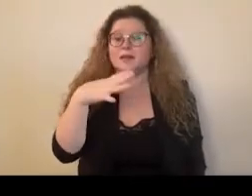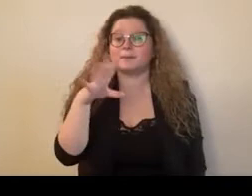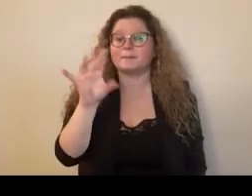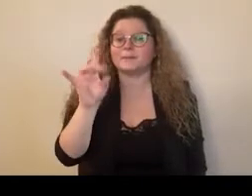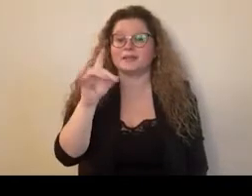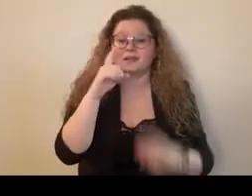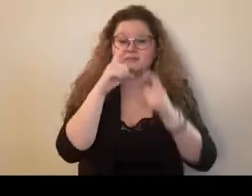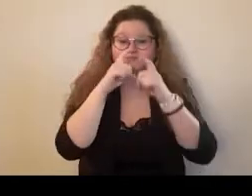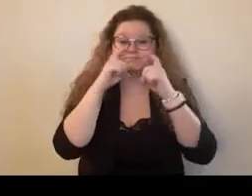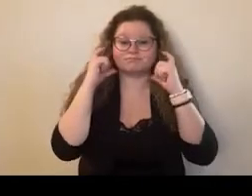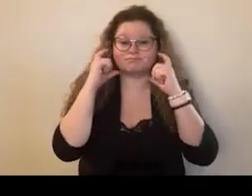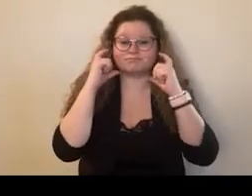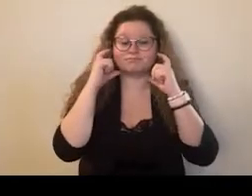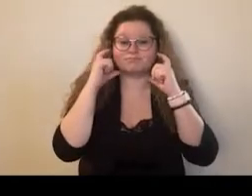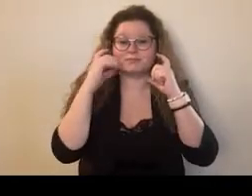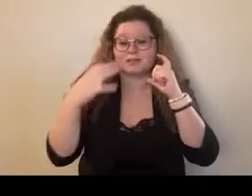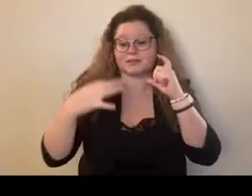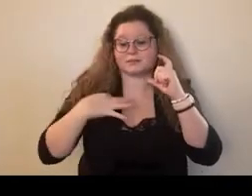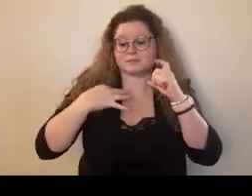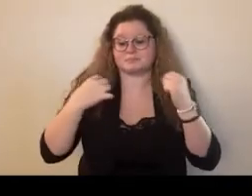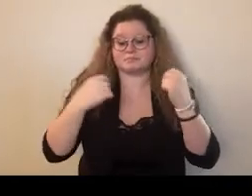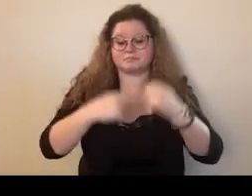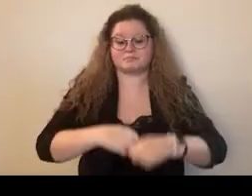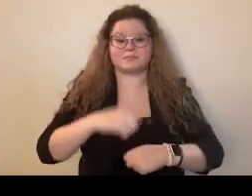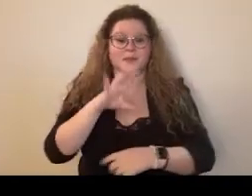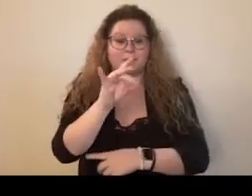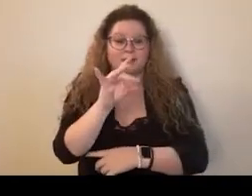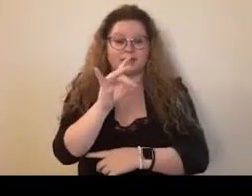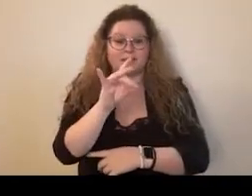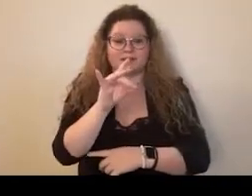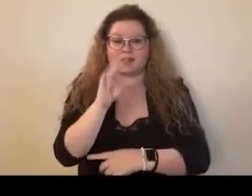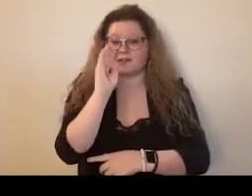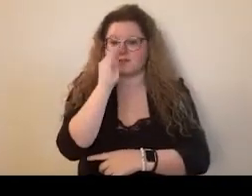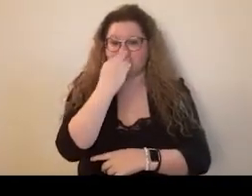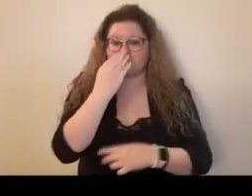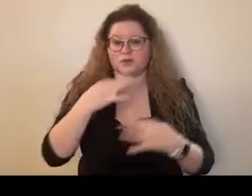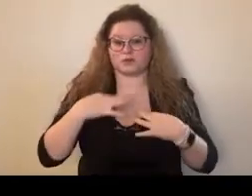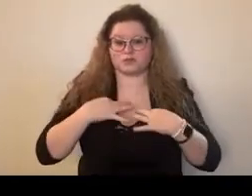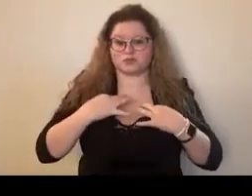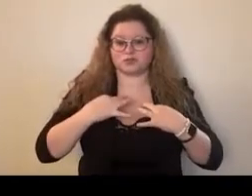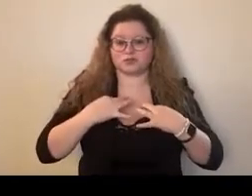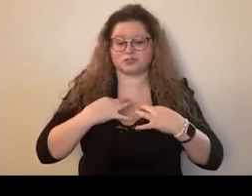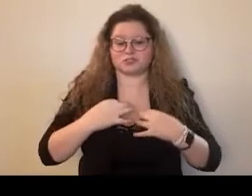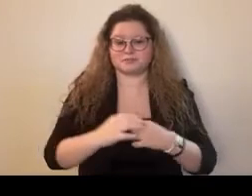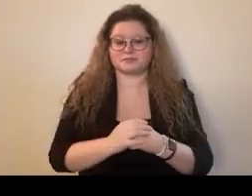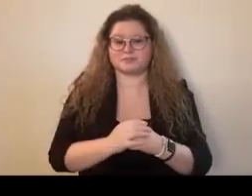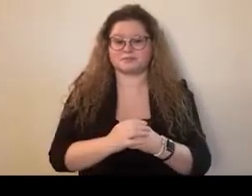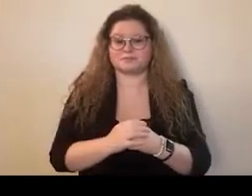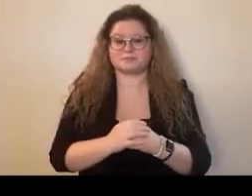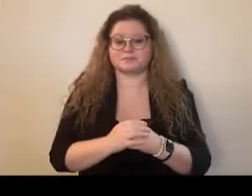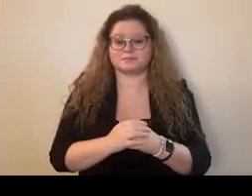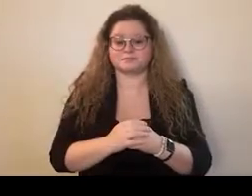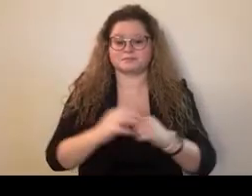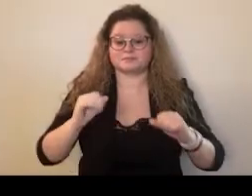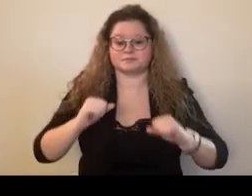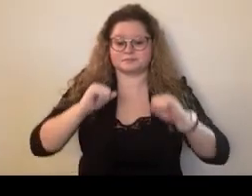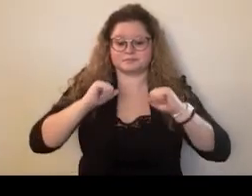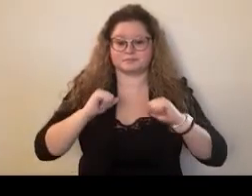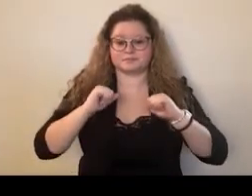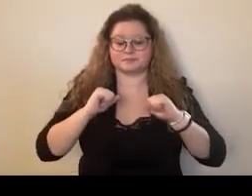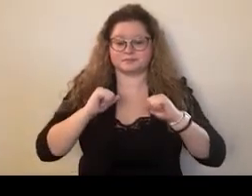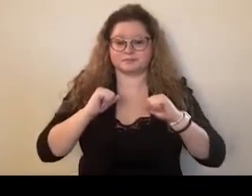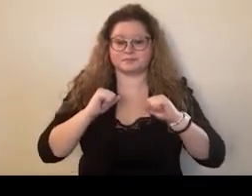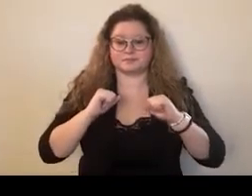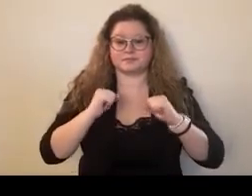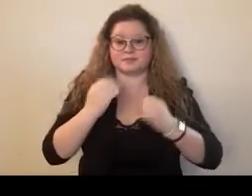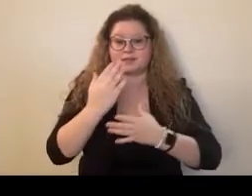pink cardigan and a beautiful flowered shirt. With her arms bent at the elbows, her